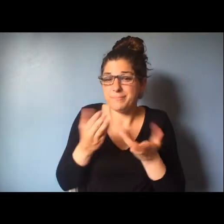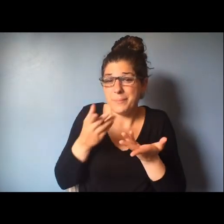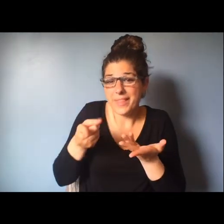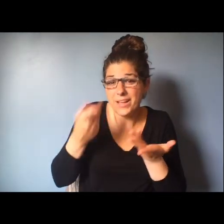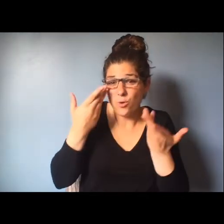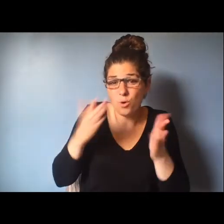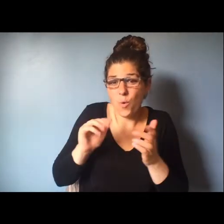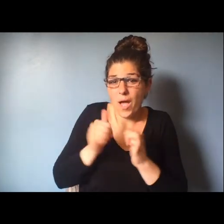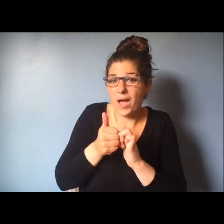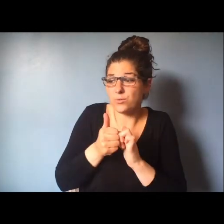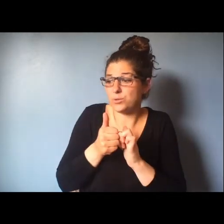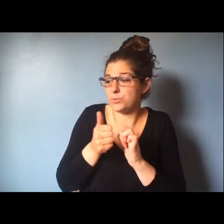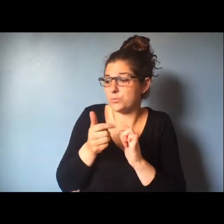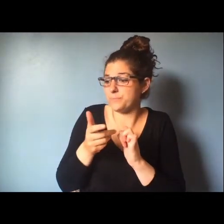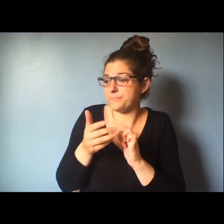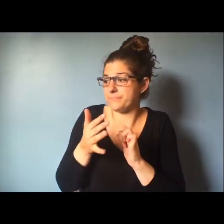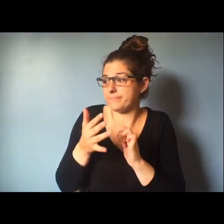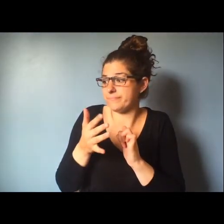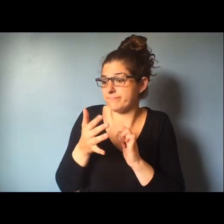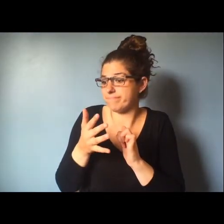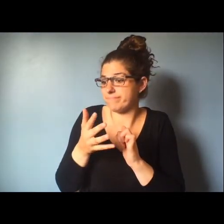know how to